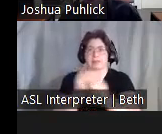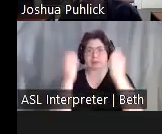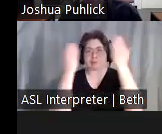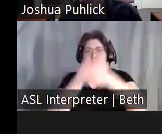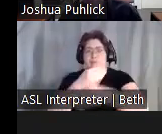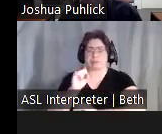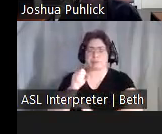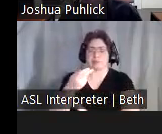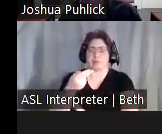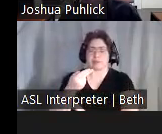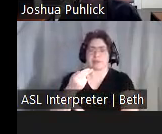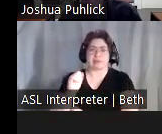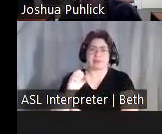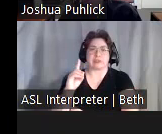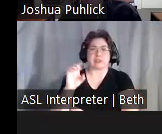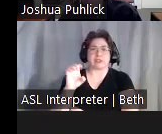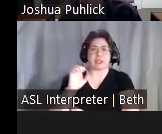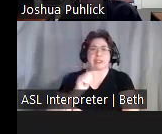we be thinking about?